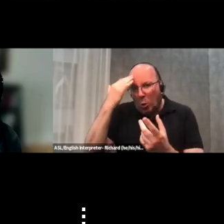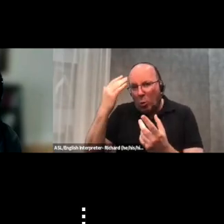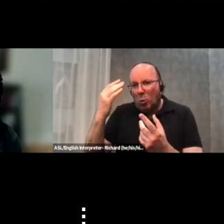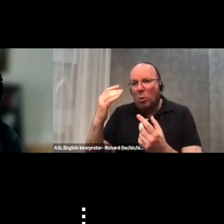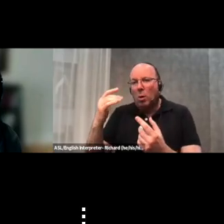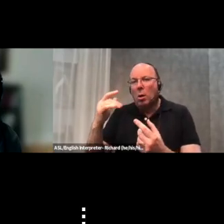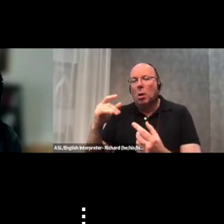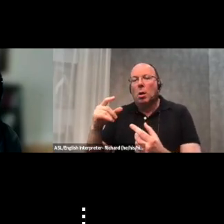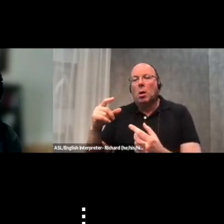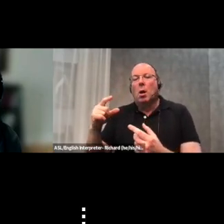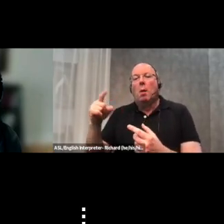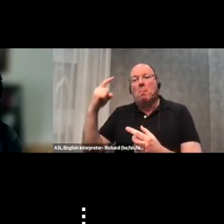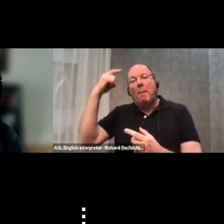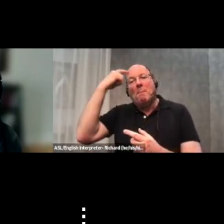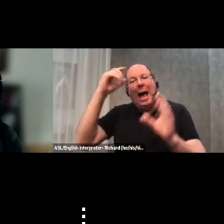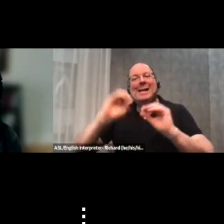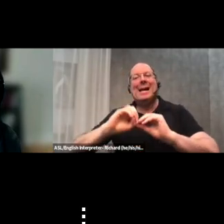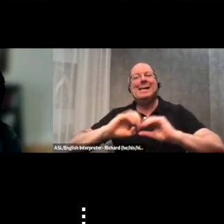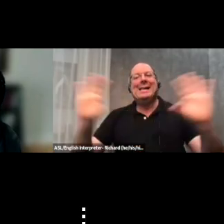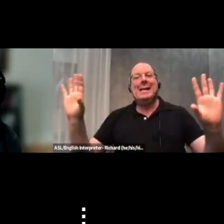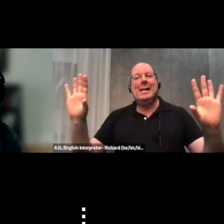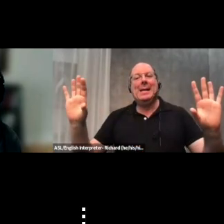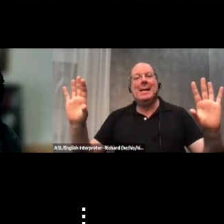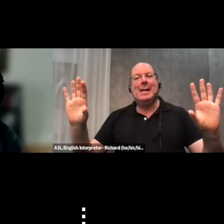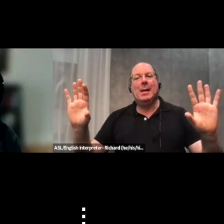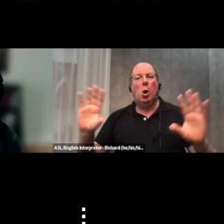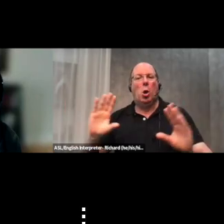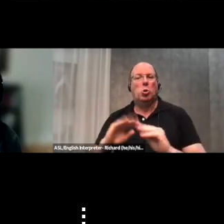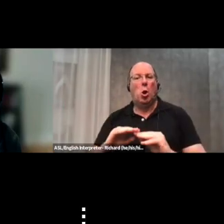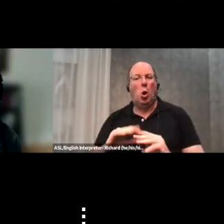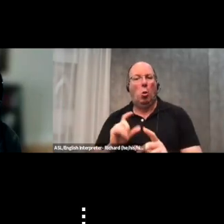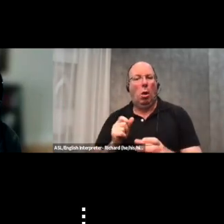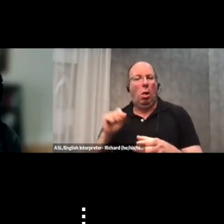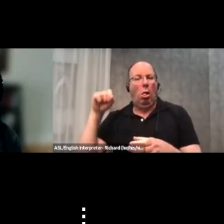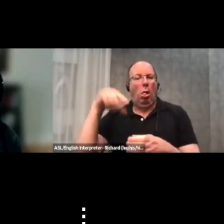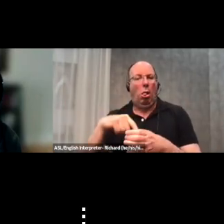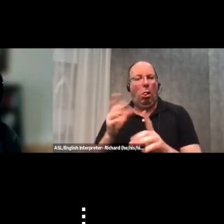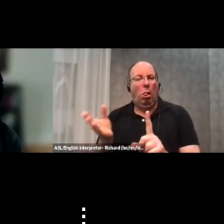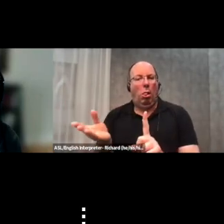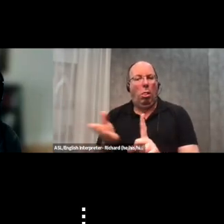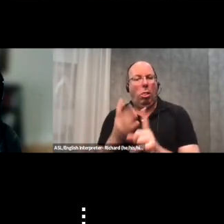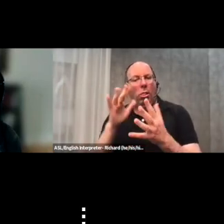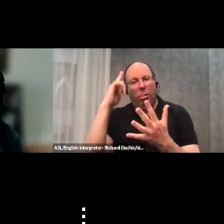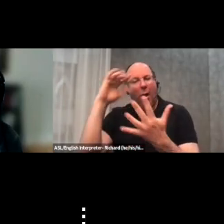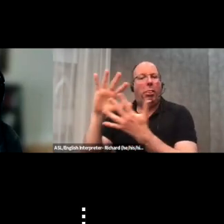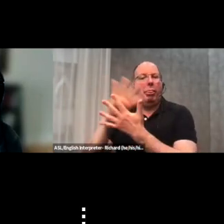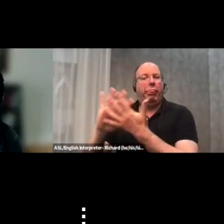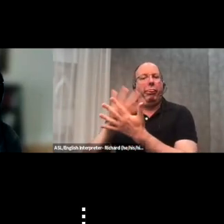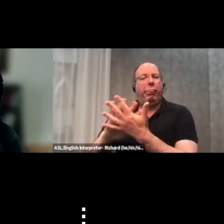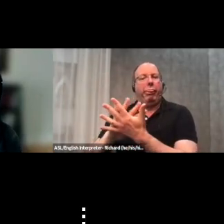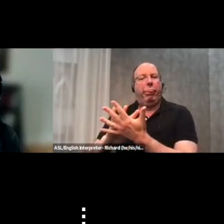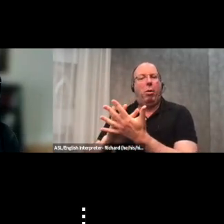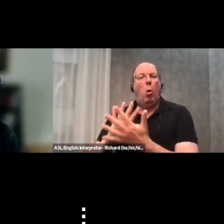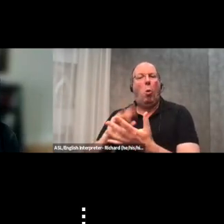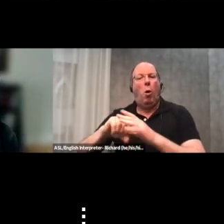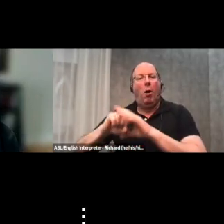headspace that we can make good consent choices, no coercion, etc. But I want us to think right now about